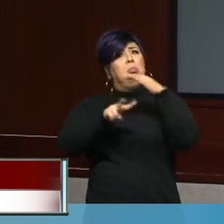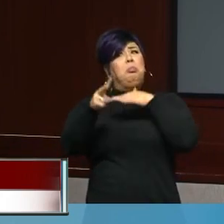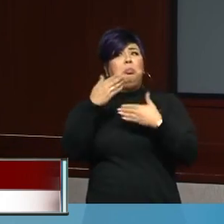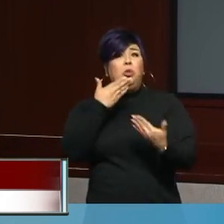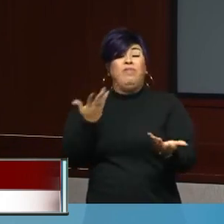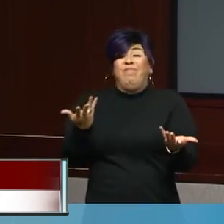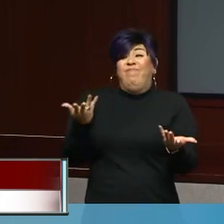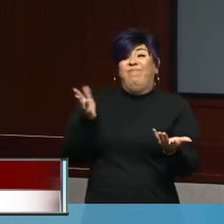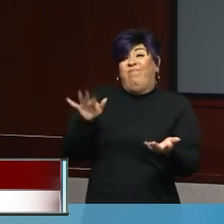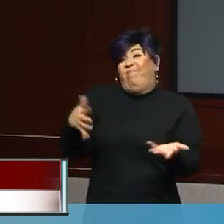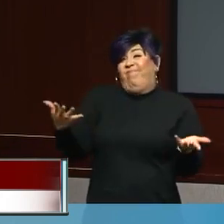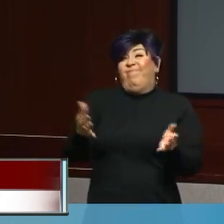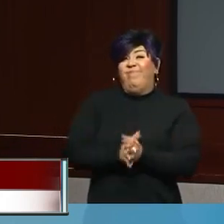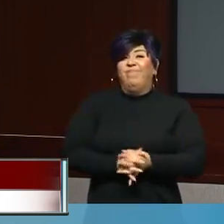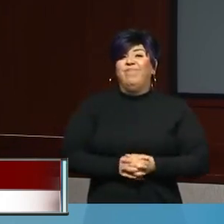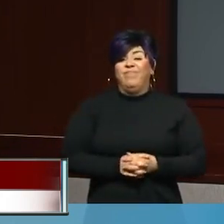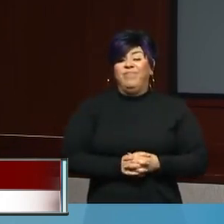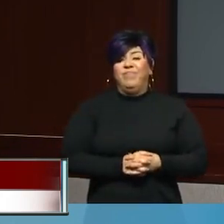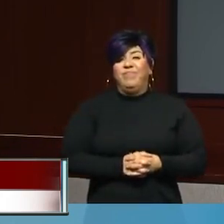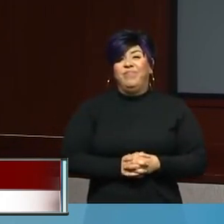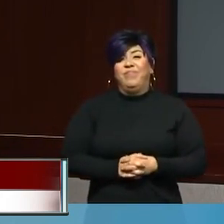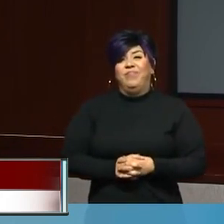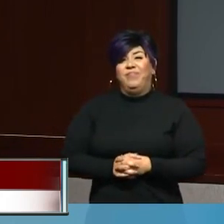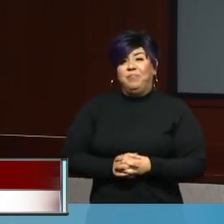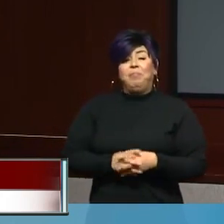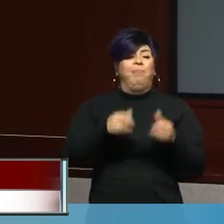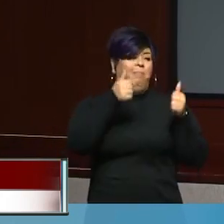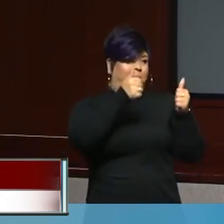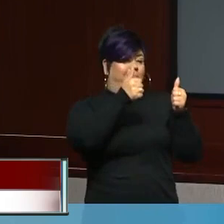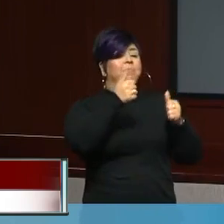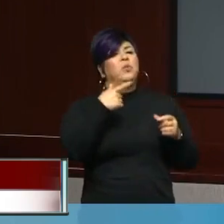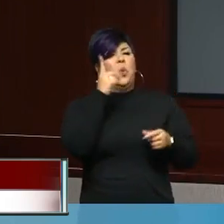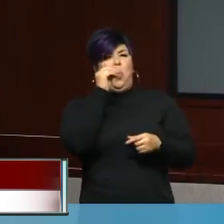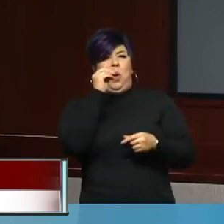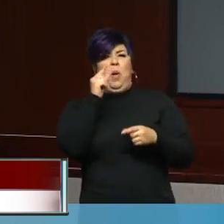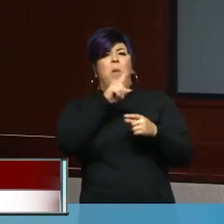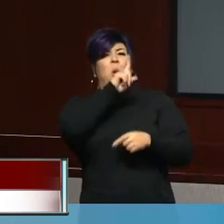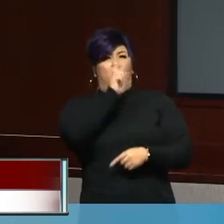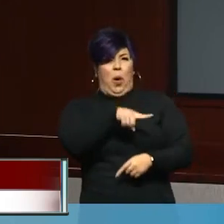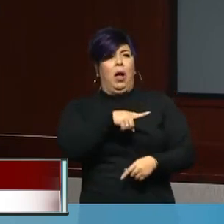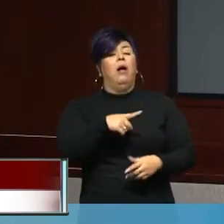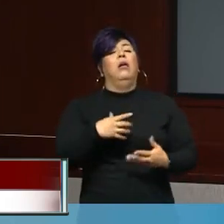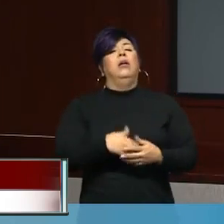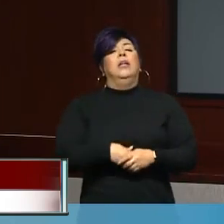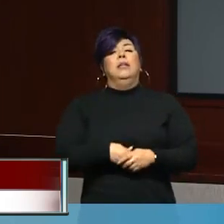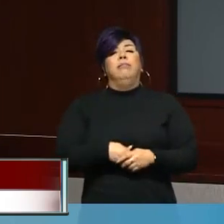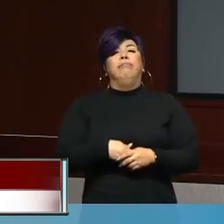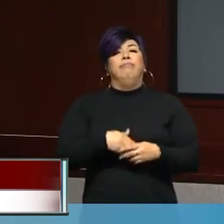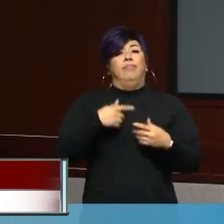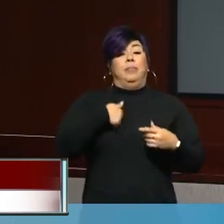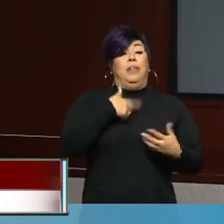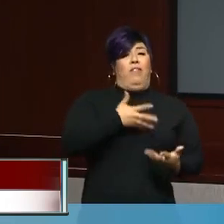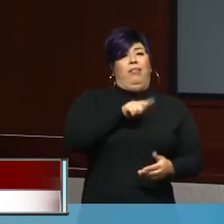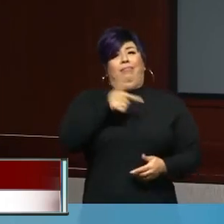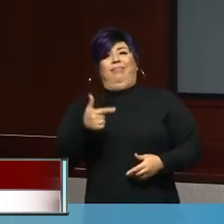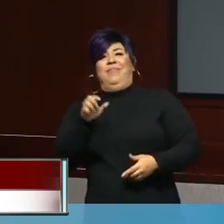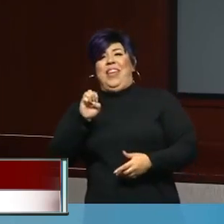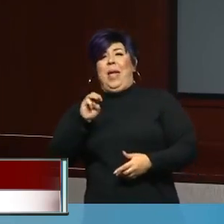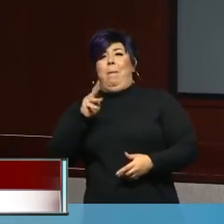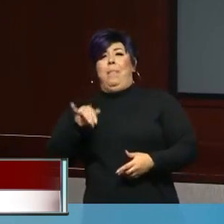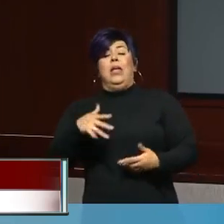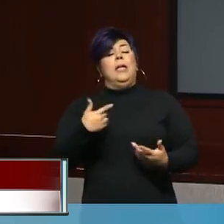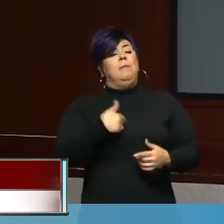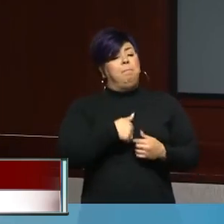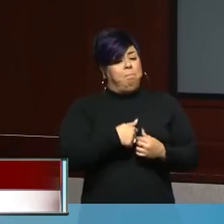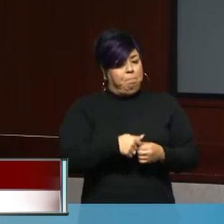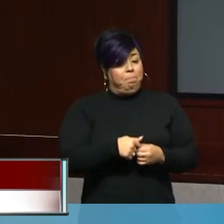best way to answer your question. Great. And my final question, then I will cede the floor to Emily. I know in the past